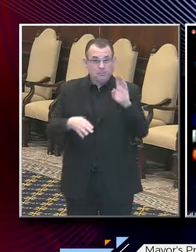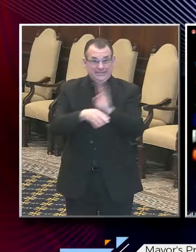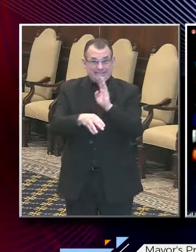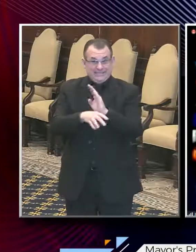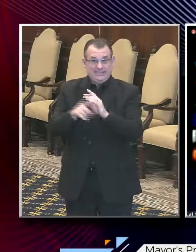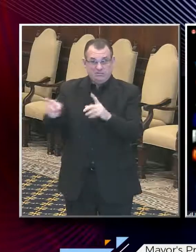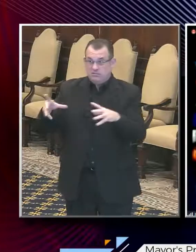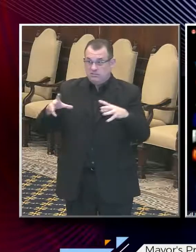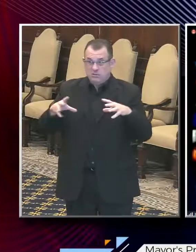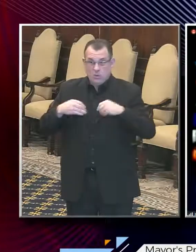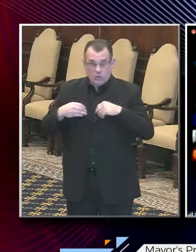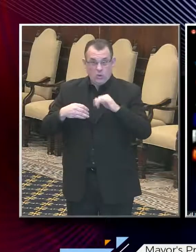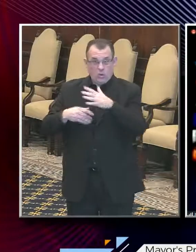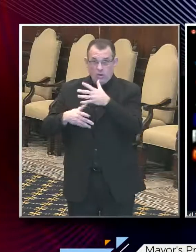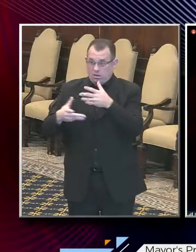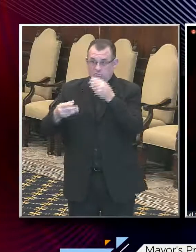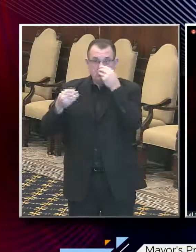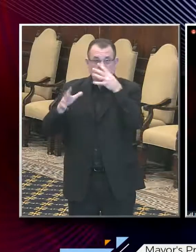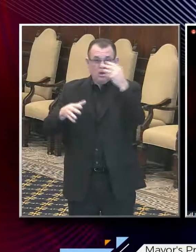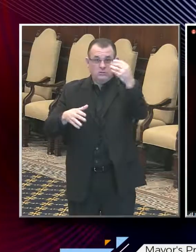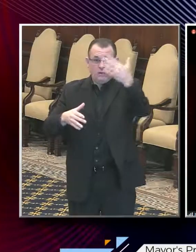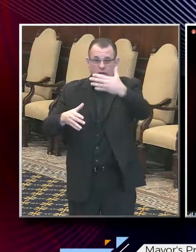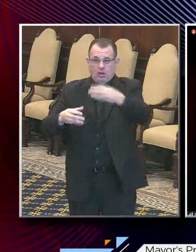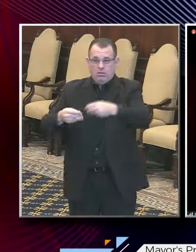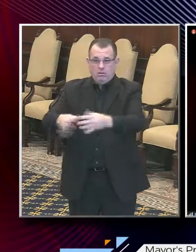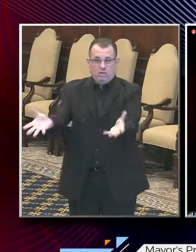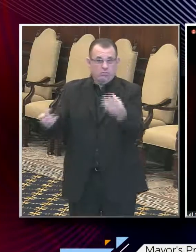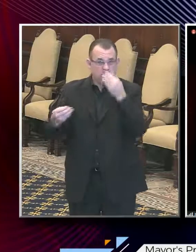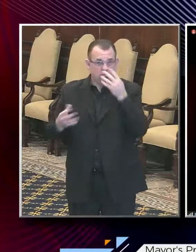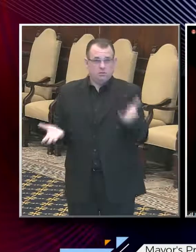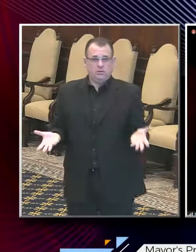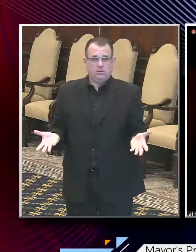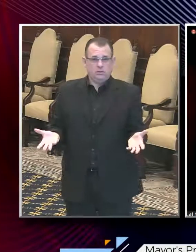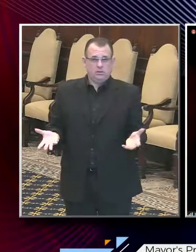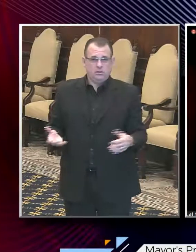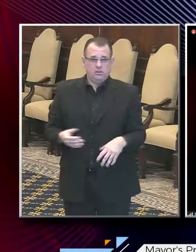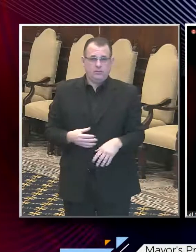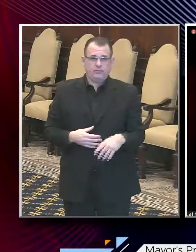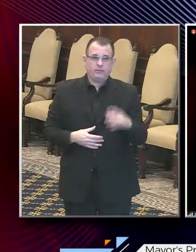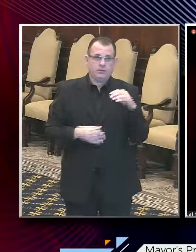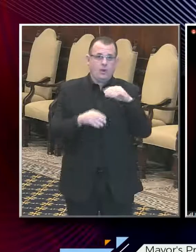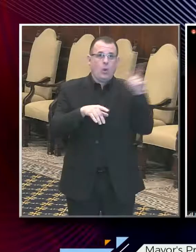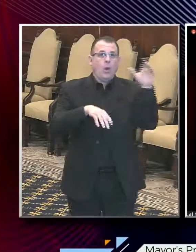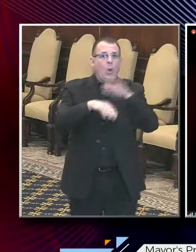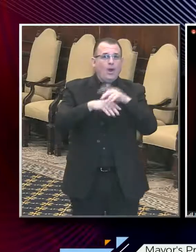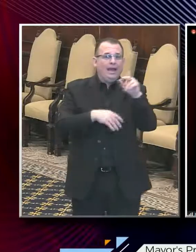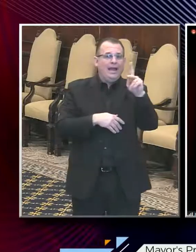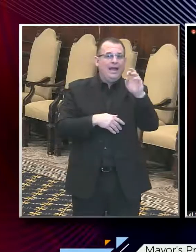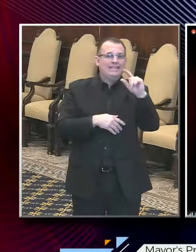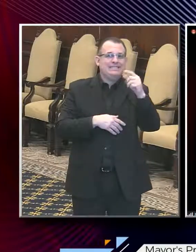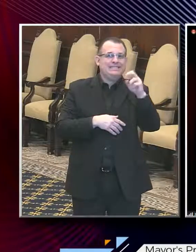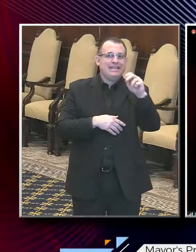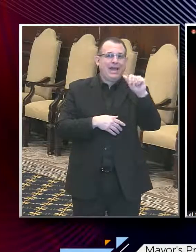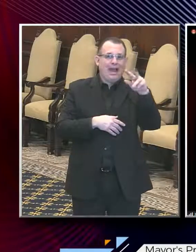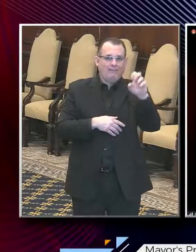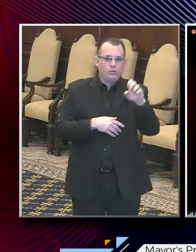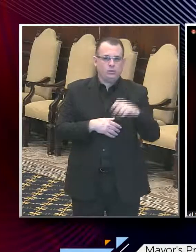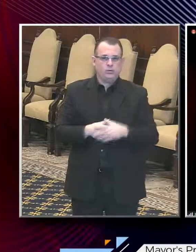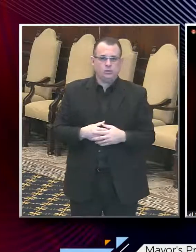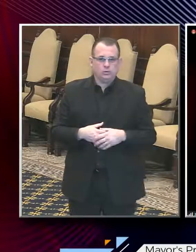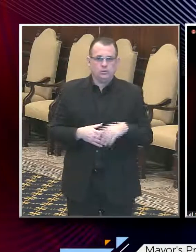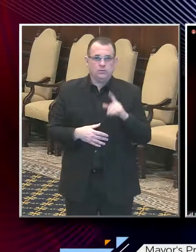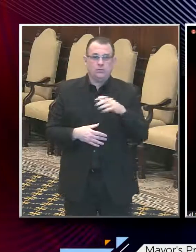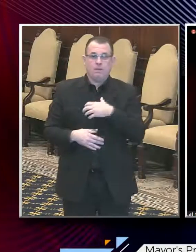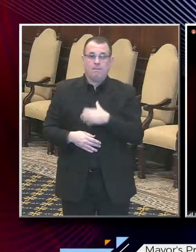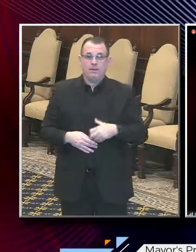not taking care of their own properties? Well, as far as Kensington Avenue is concerned, let me express again, we go through there 3 days a week and